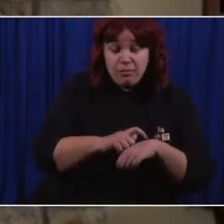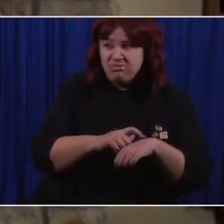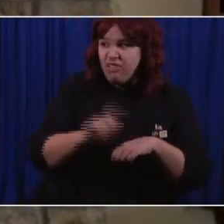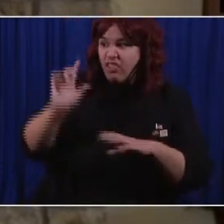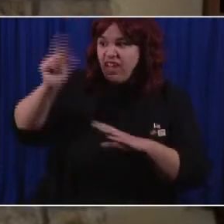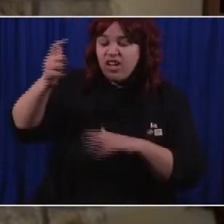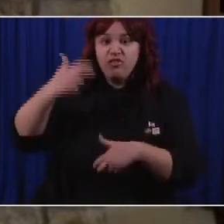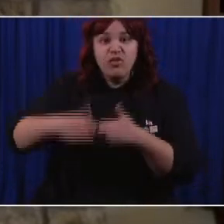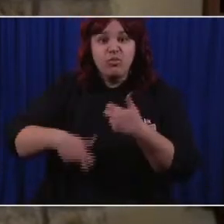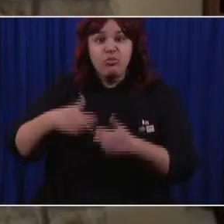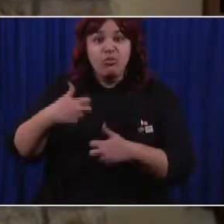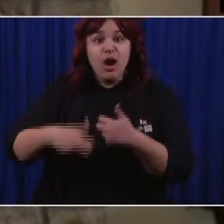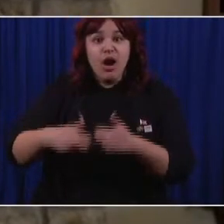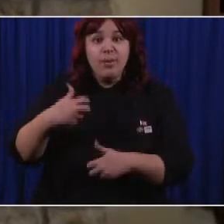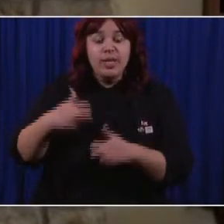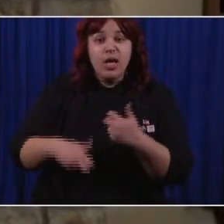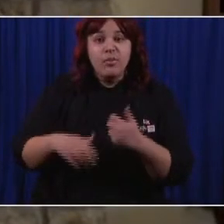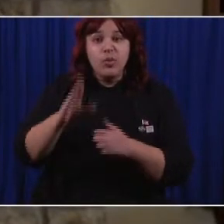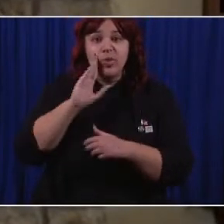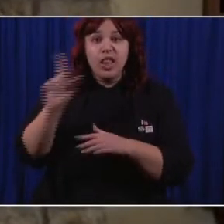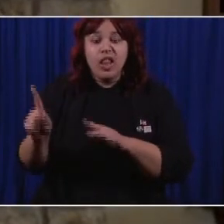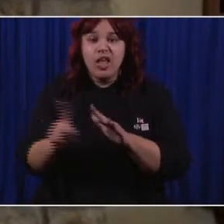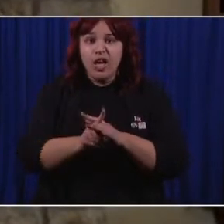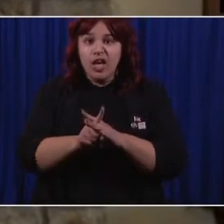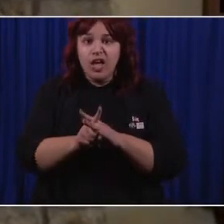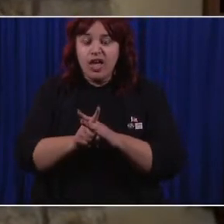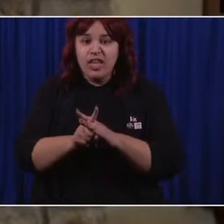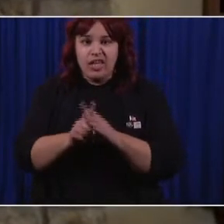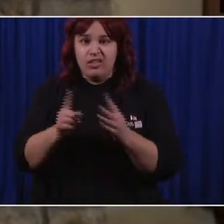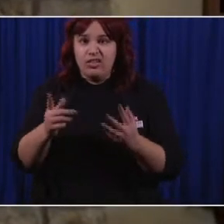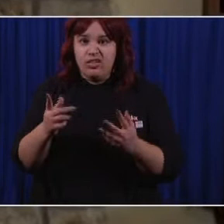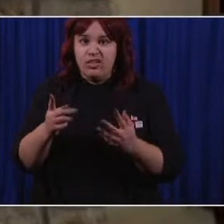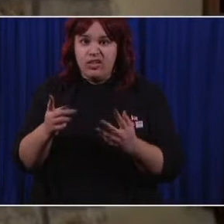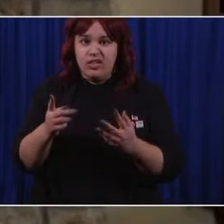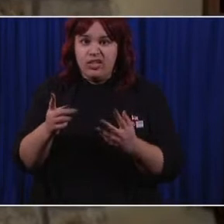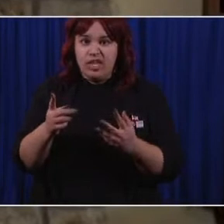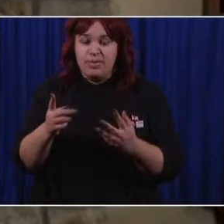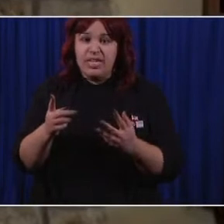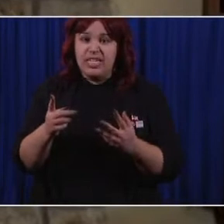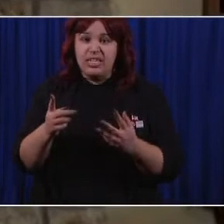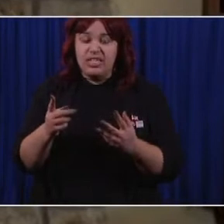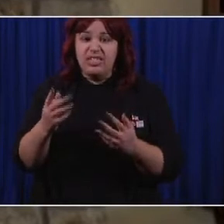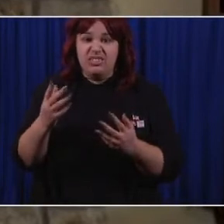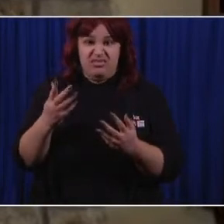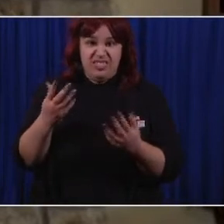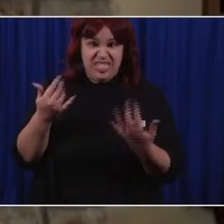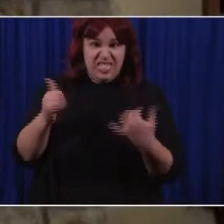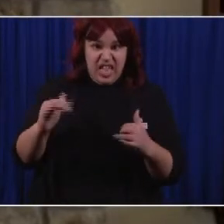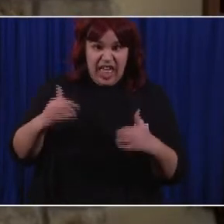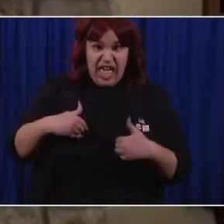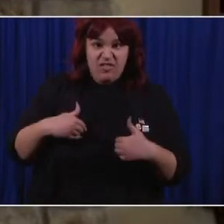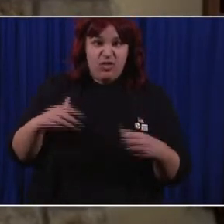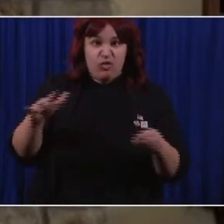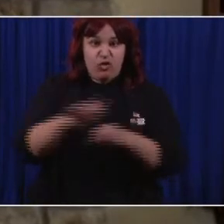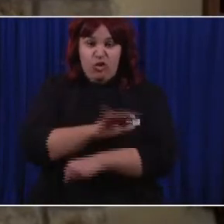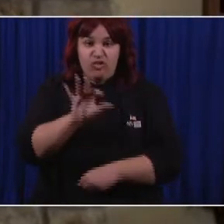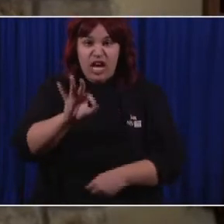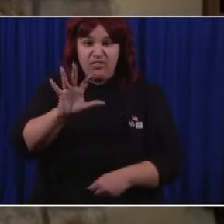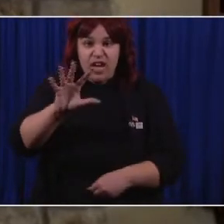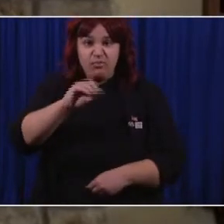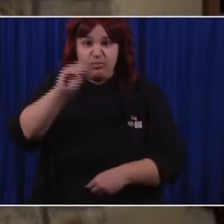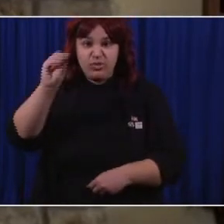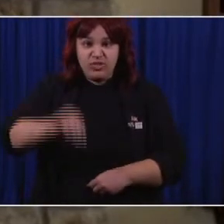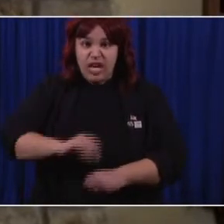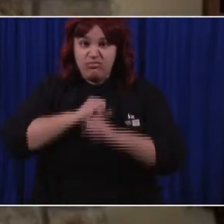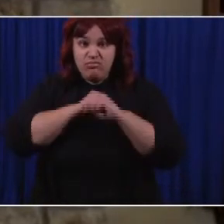true 95% effectiveness even if the shots weren't taken perfectly on time? Thank